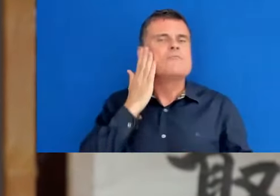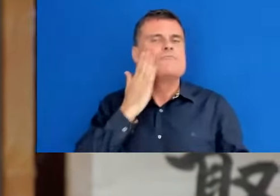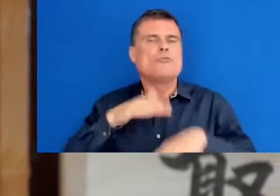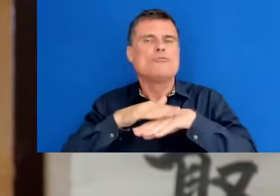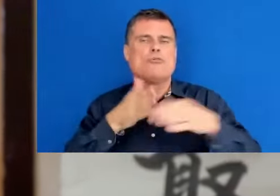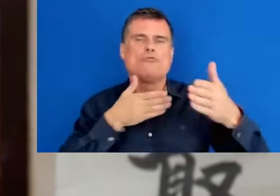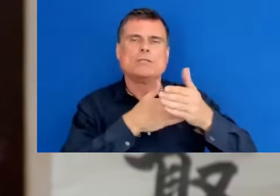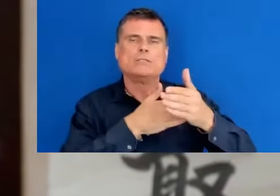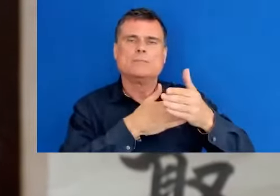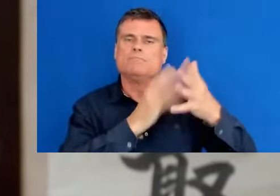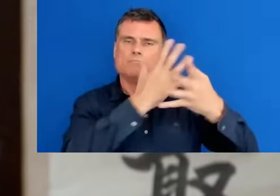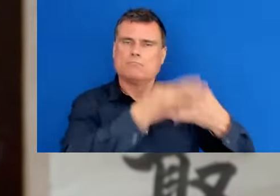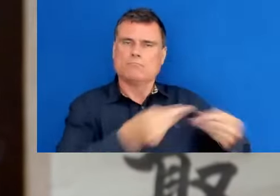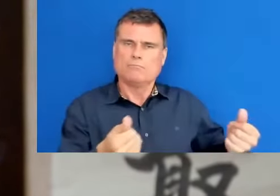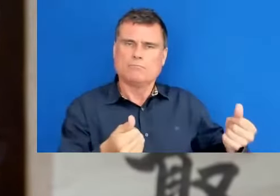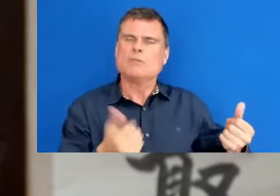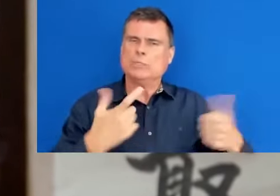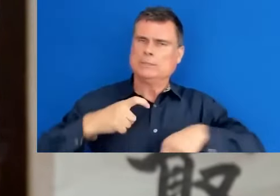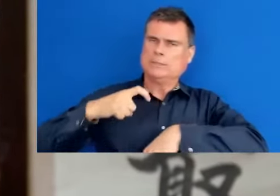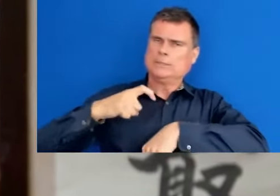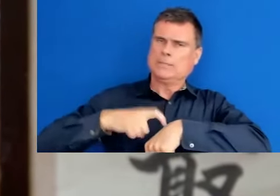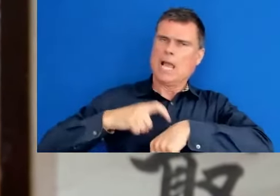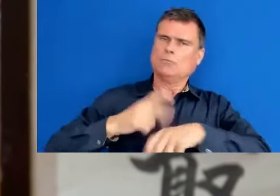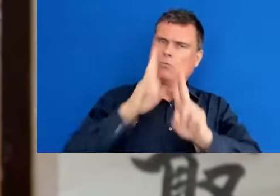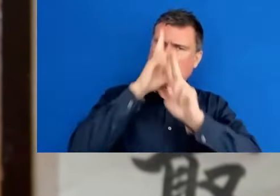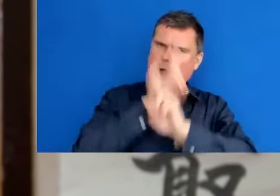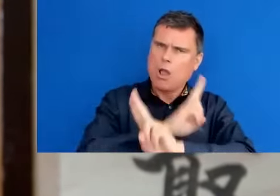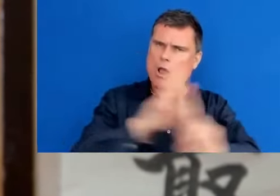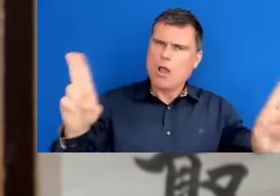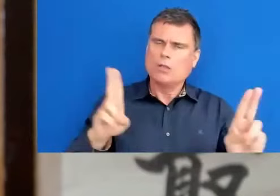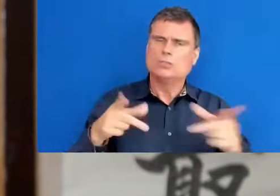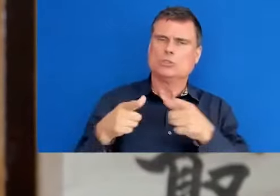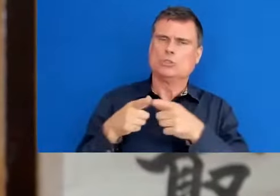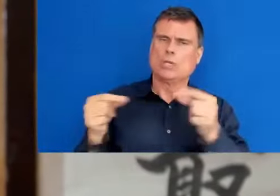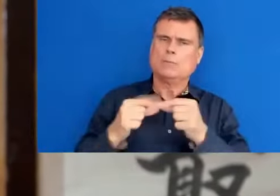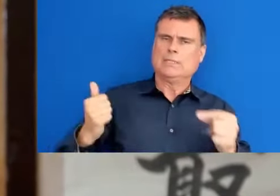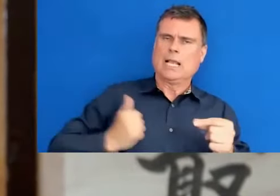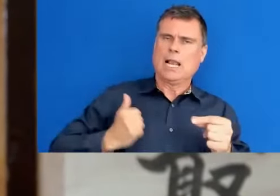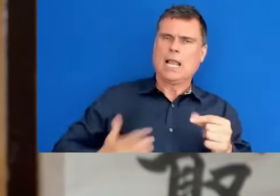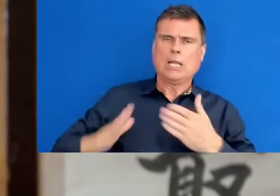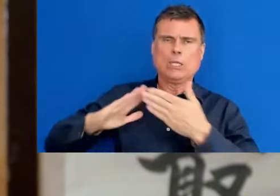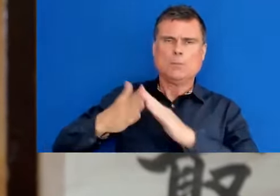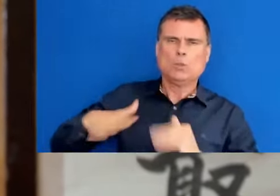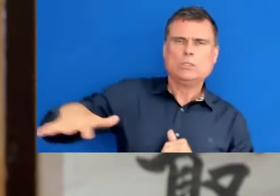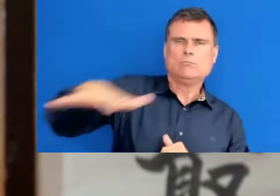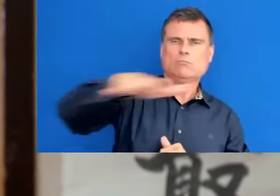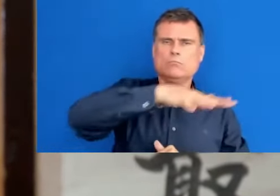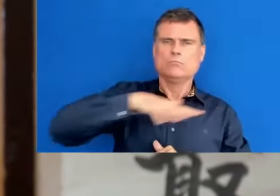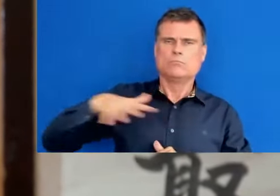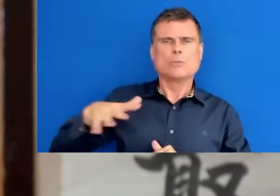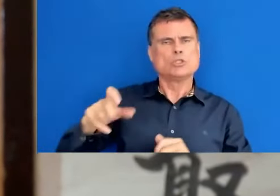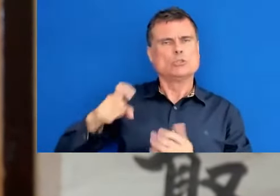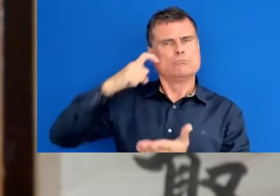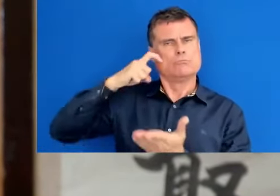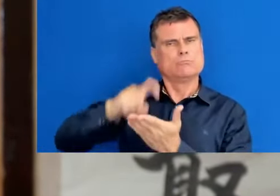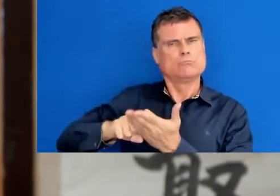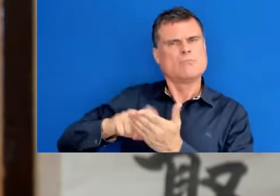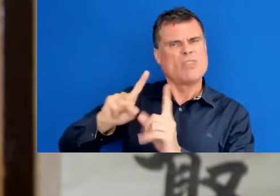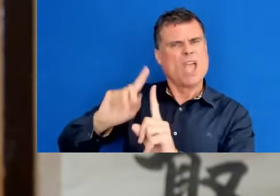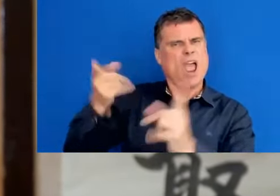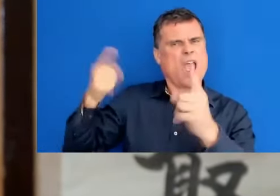is a timely occasion to honor the Japanese Canadian community and reaffirm our commitment to dismantling racism in